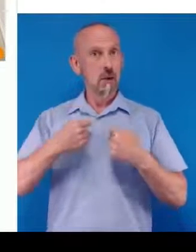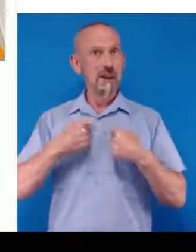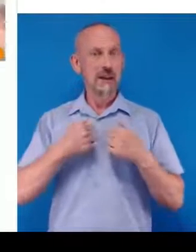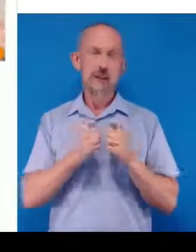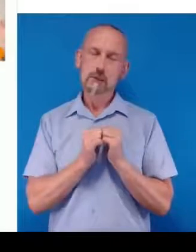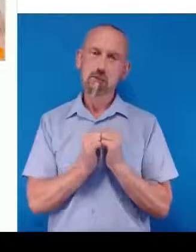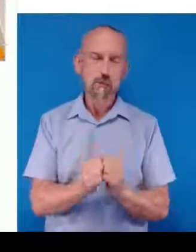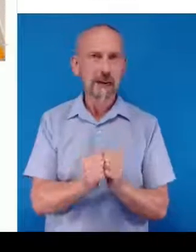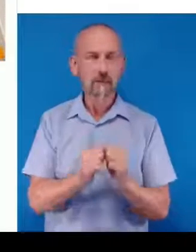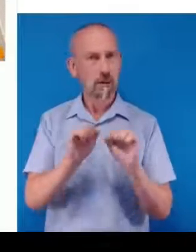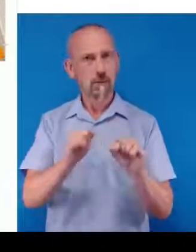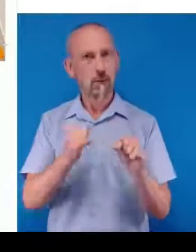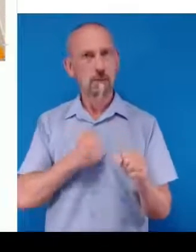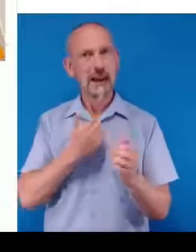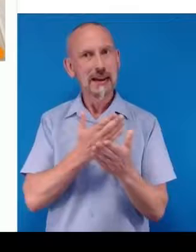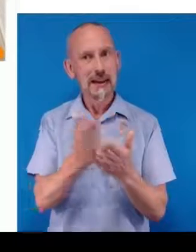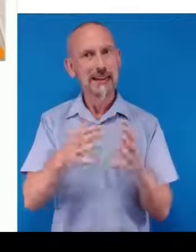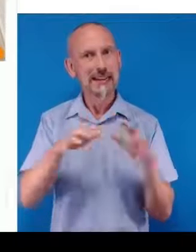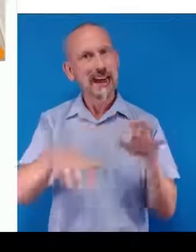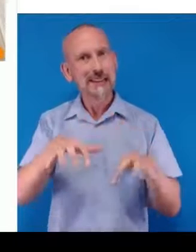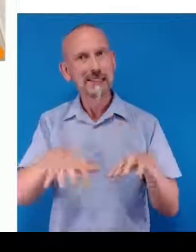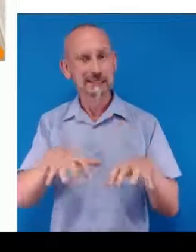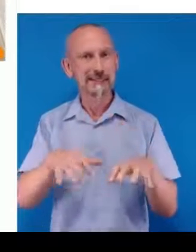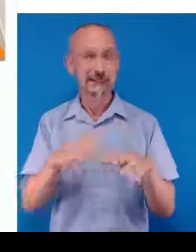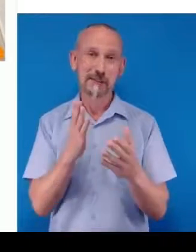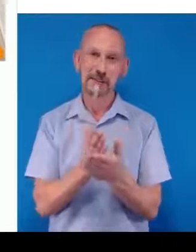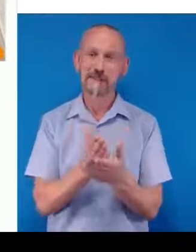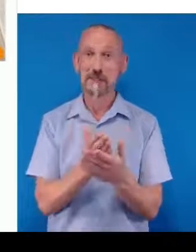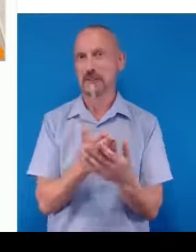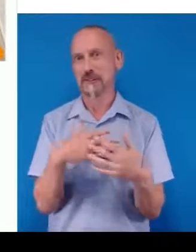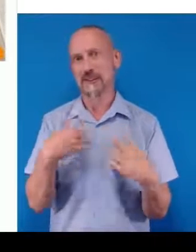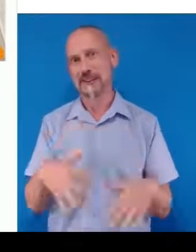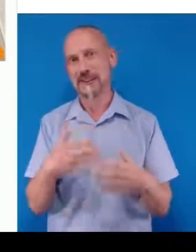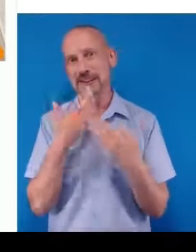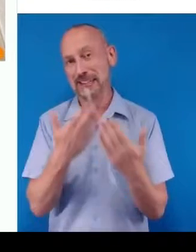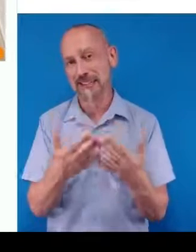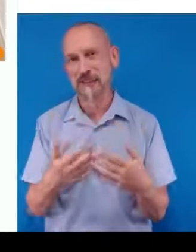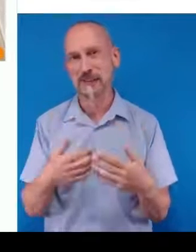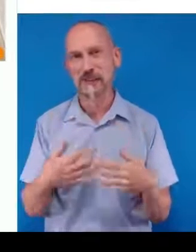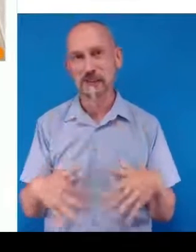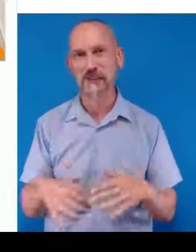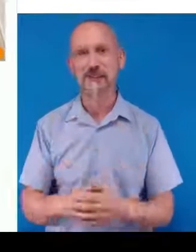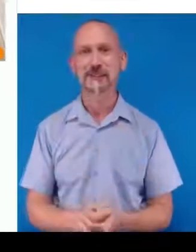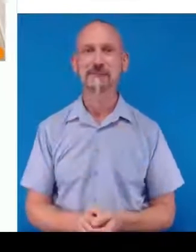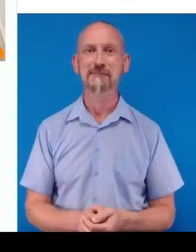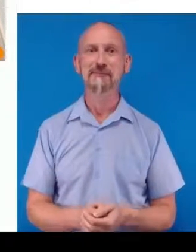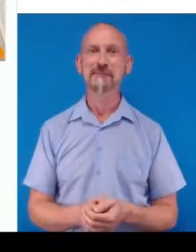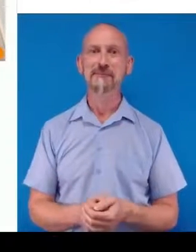AccessLOOP. Woohoo! Woo! Double thanks. Great.